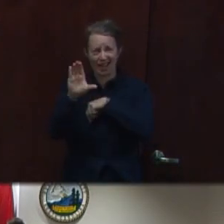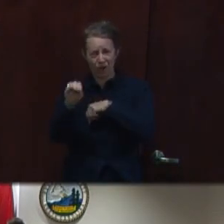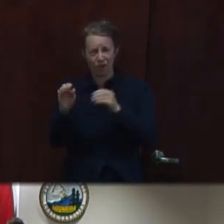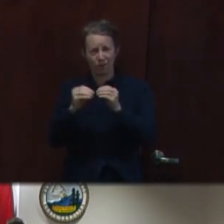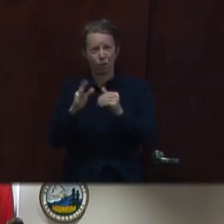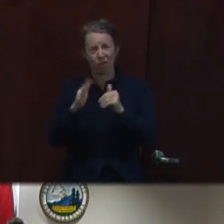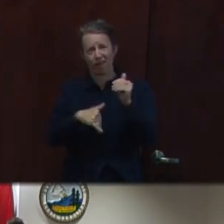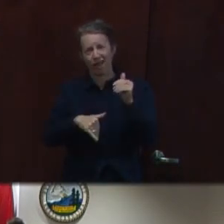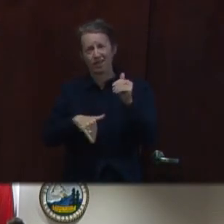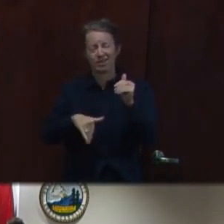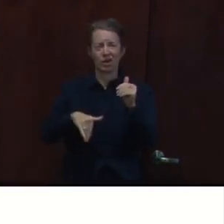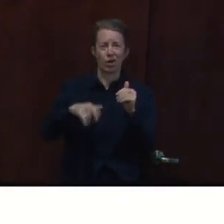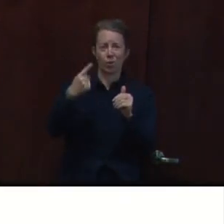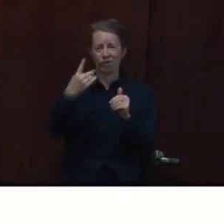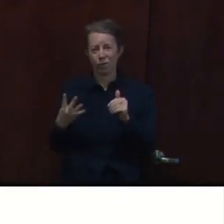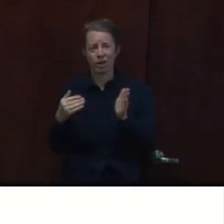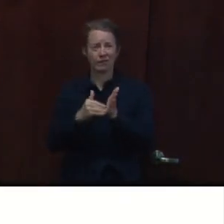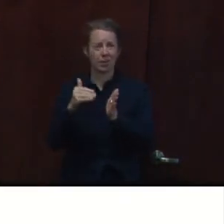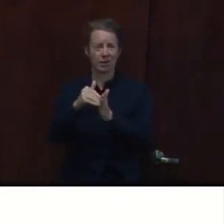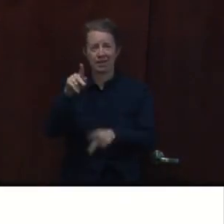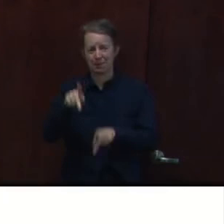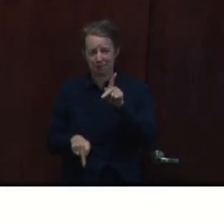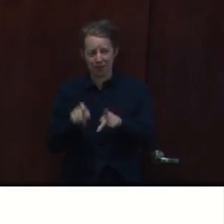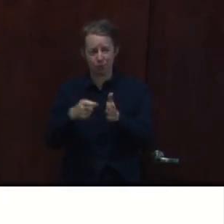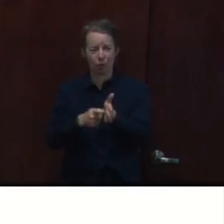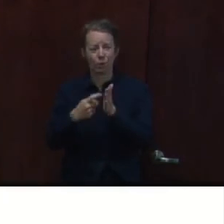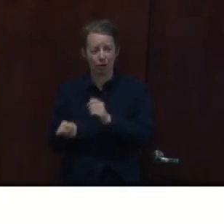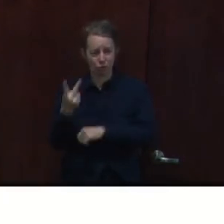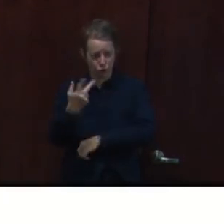get 2 vaccines. It's a lot.